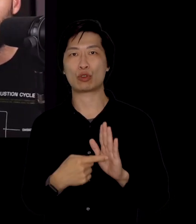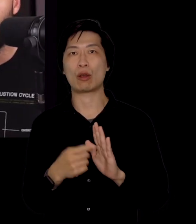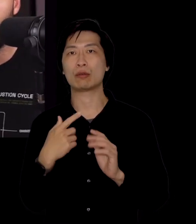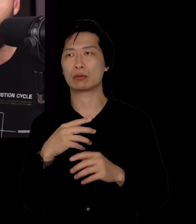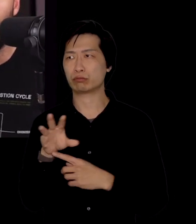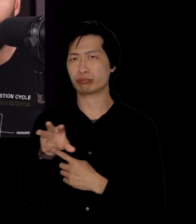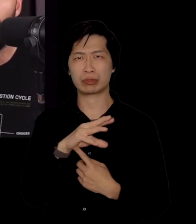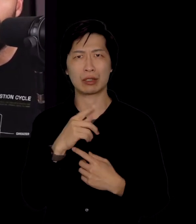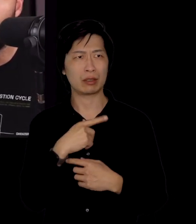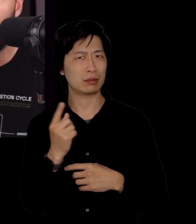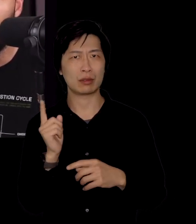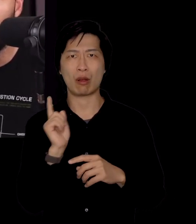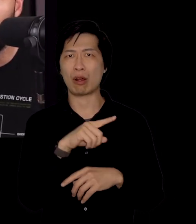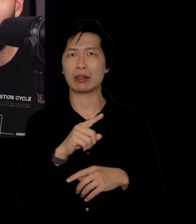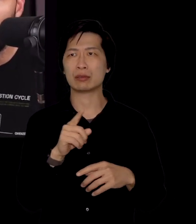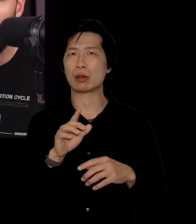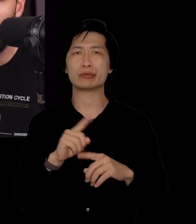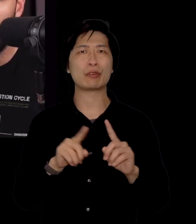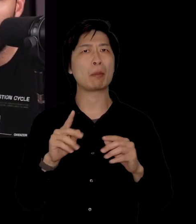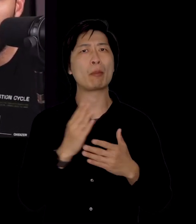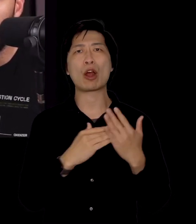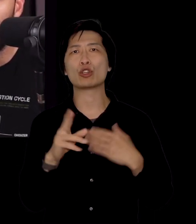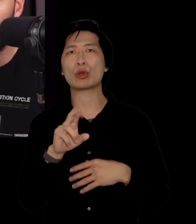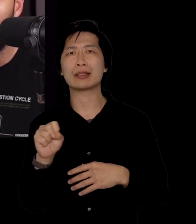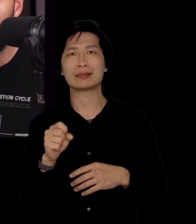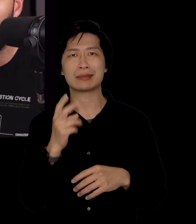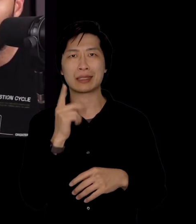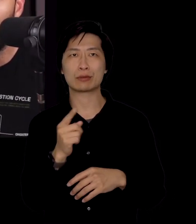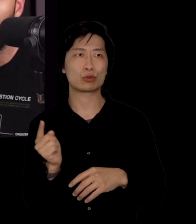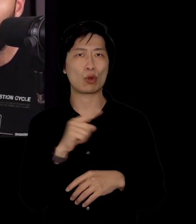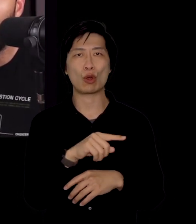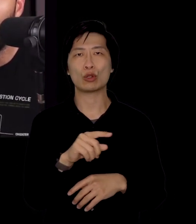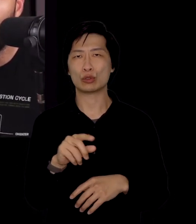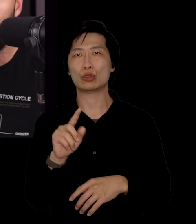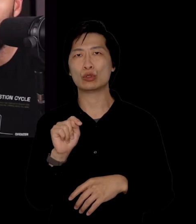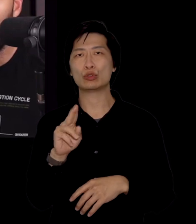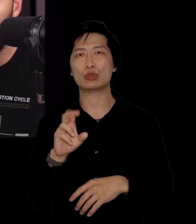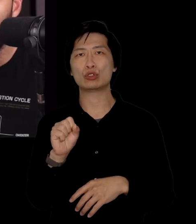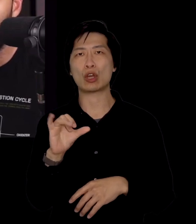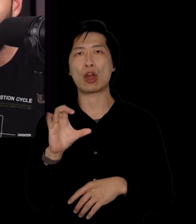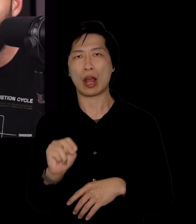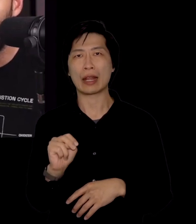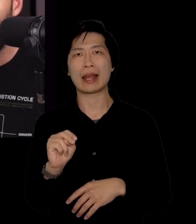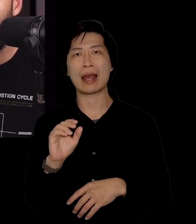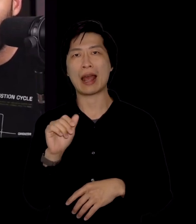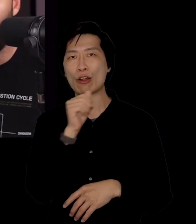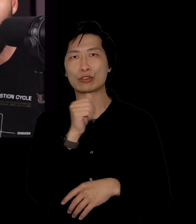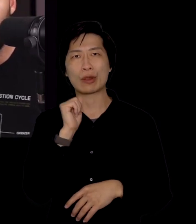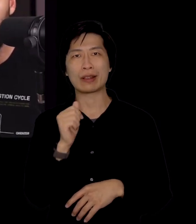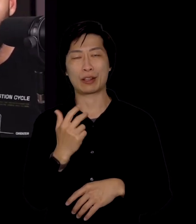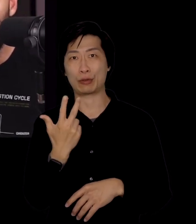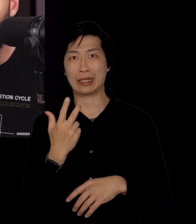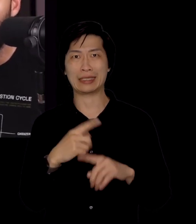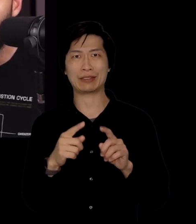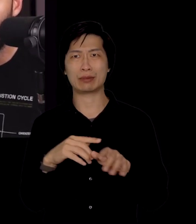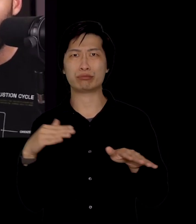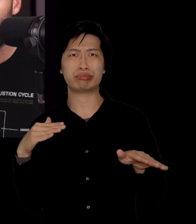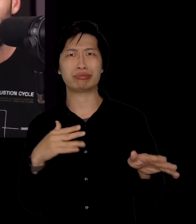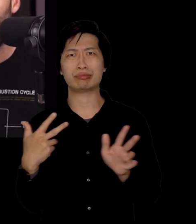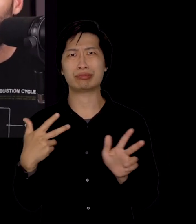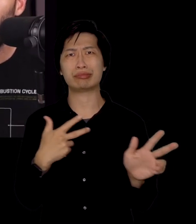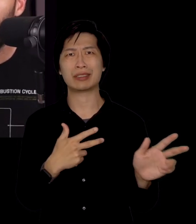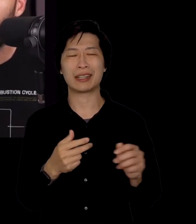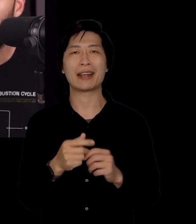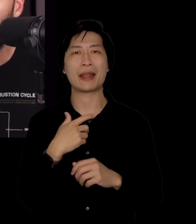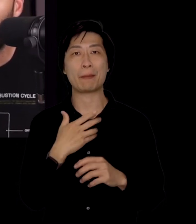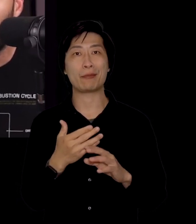of Cybertrucks going across the country. This is a picture of Cybertrucks going through Tucson, Arizona. There were 3 different carriers, and just